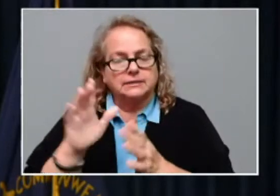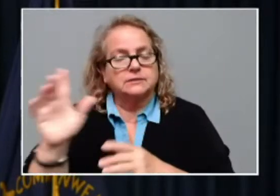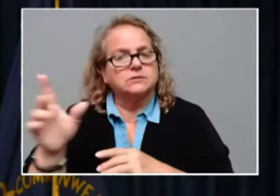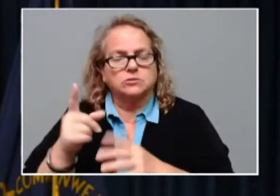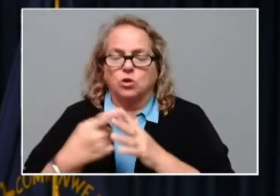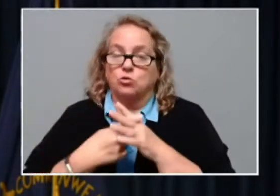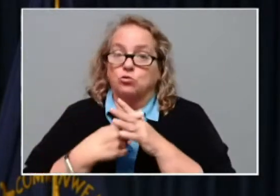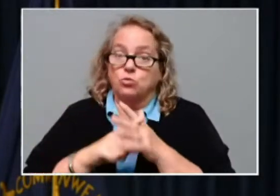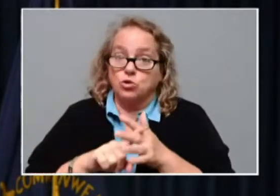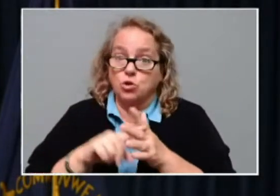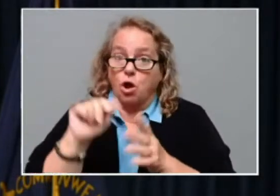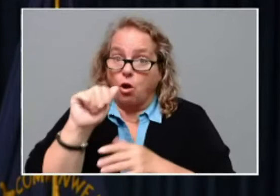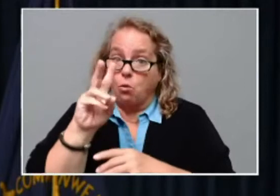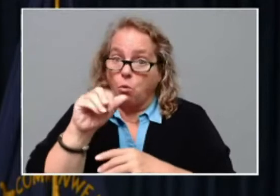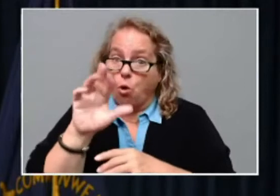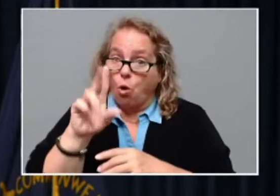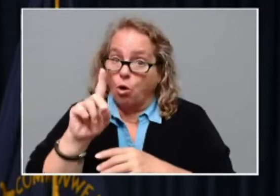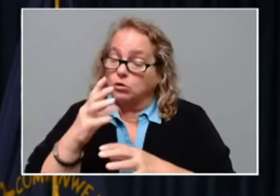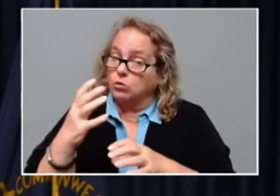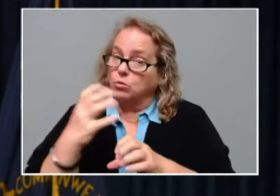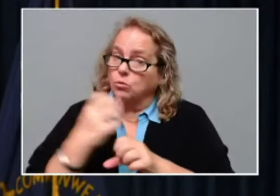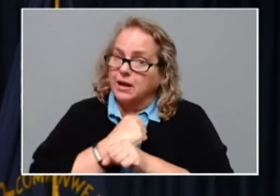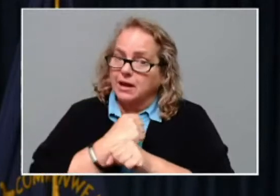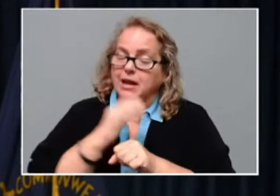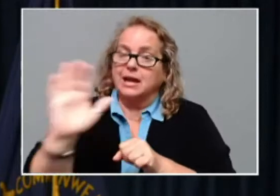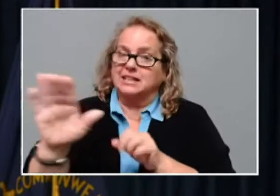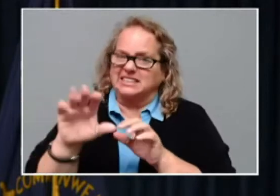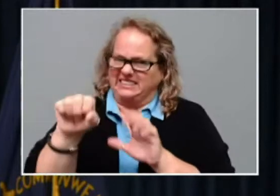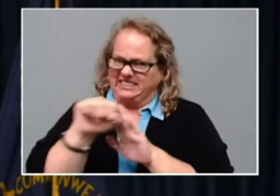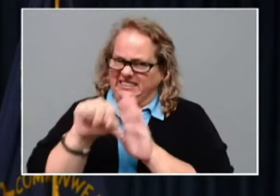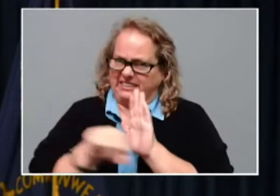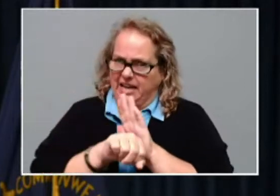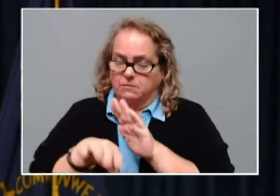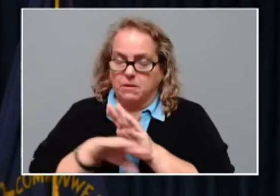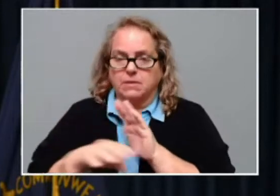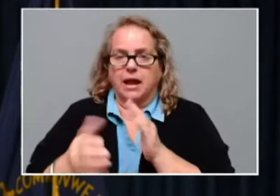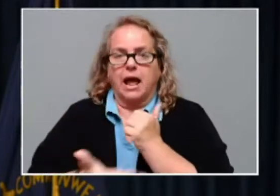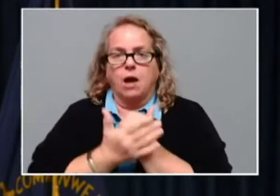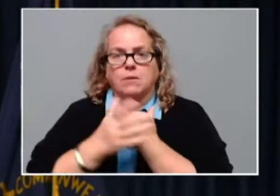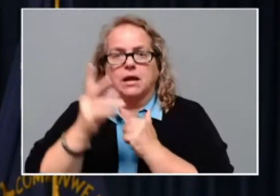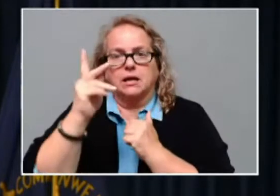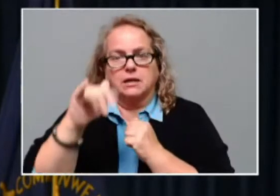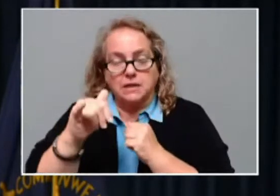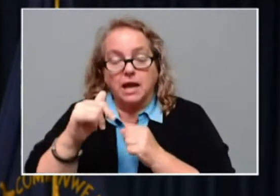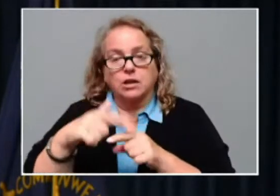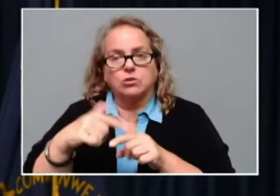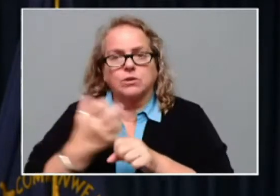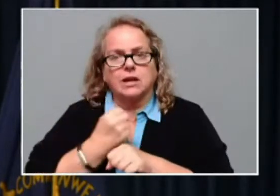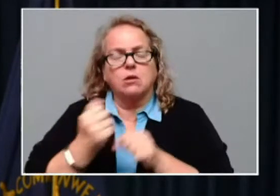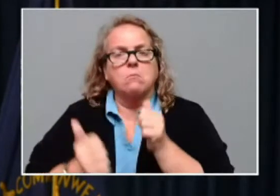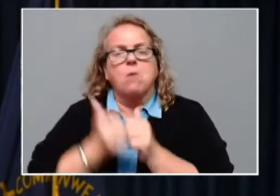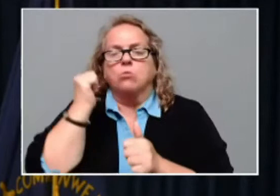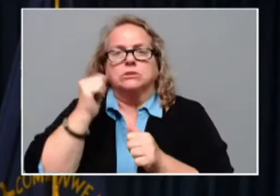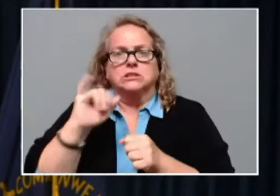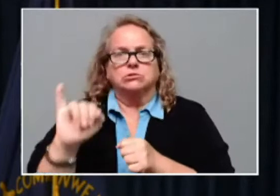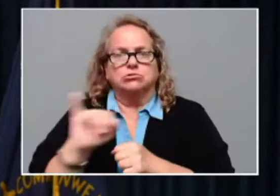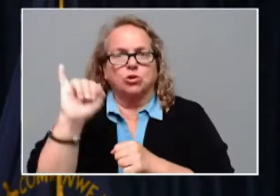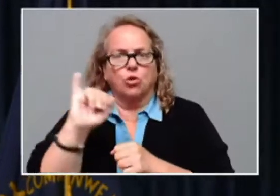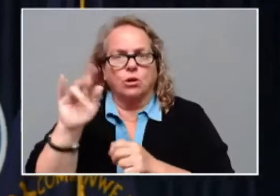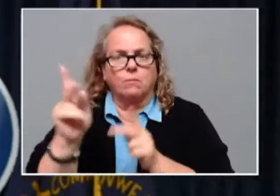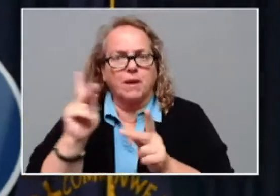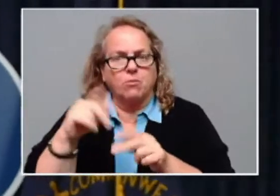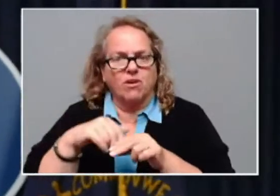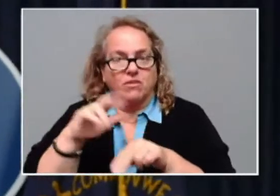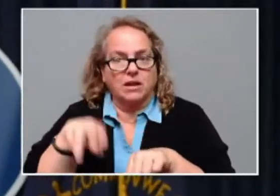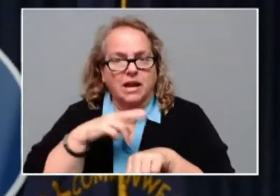benefit exchange helped Kentucky achieve the biggest drop in its uninsured rate in the nation from 2013 to